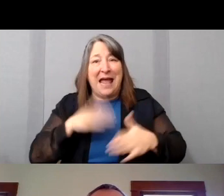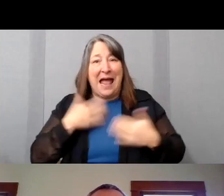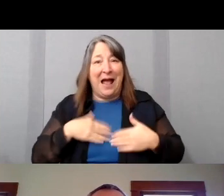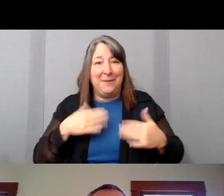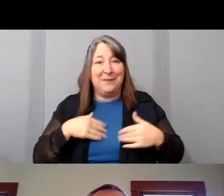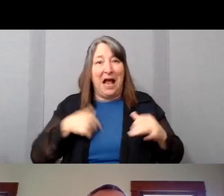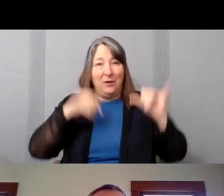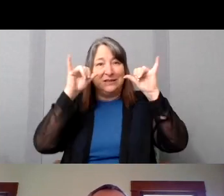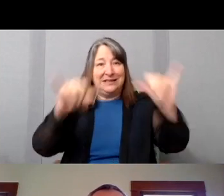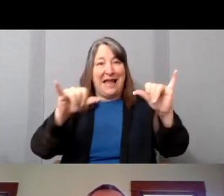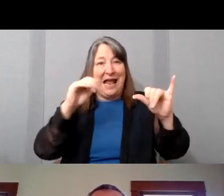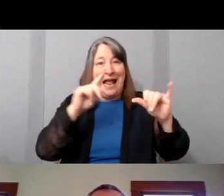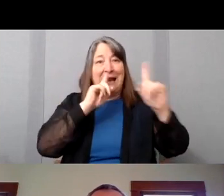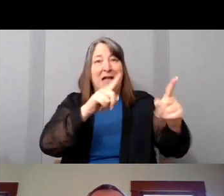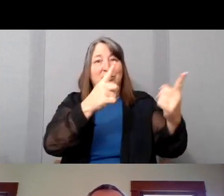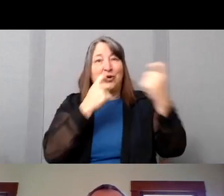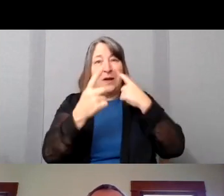answer any questions.